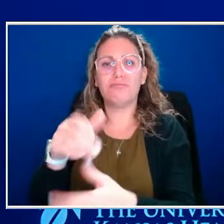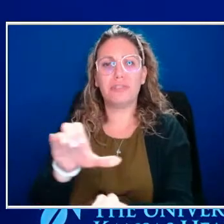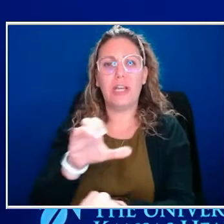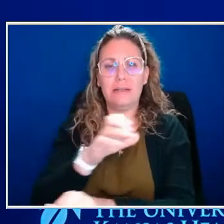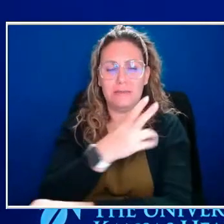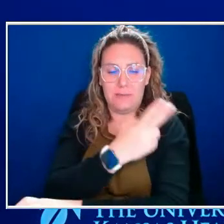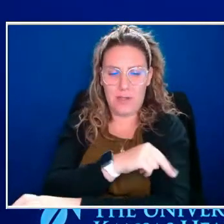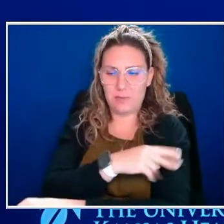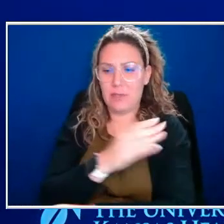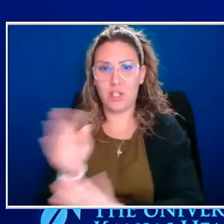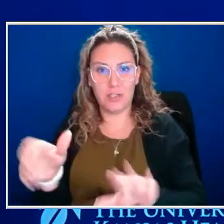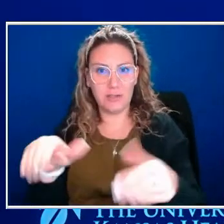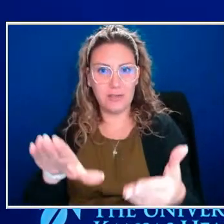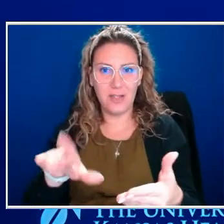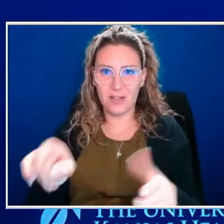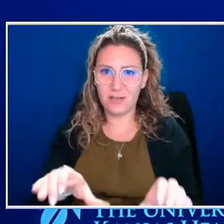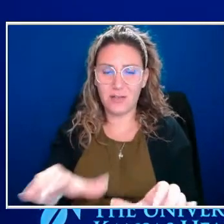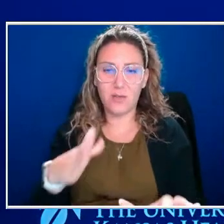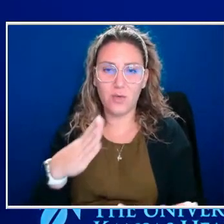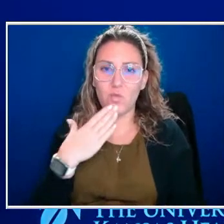We do see a minor